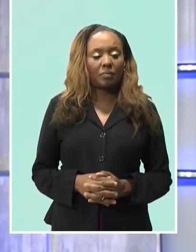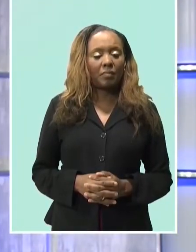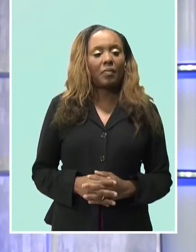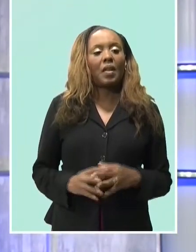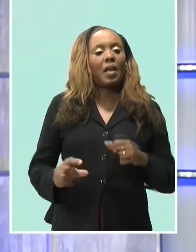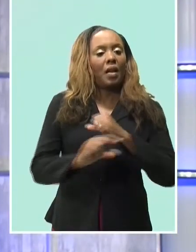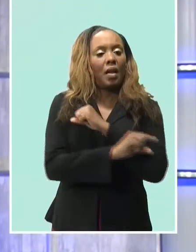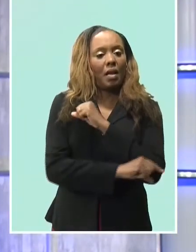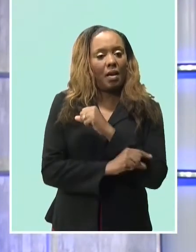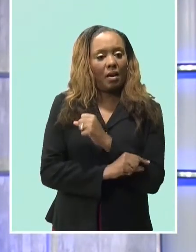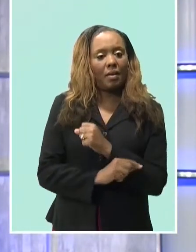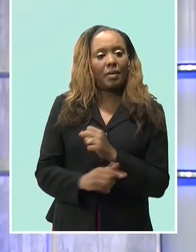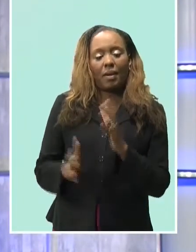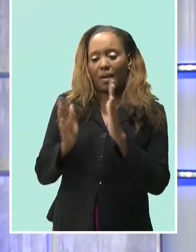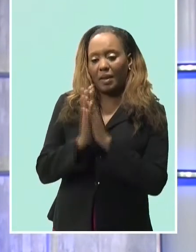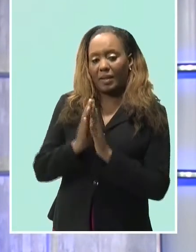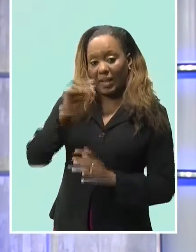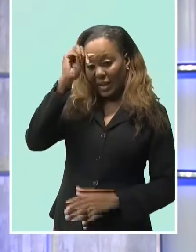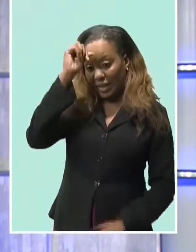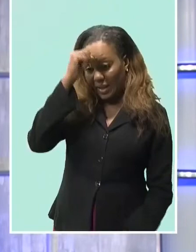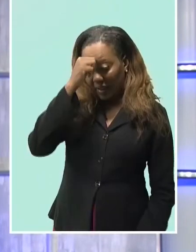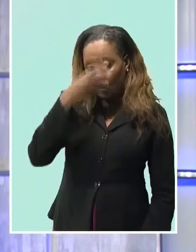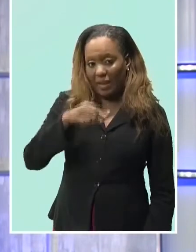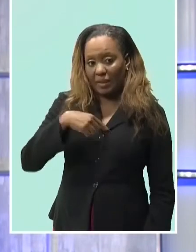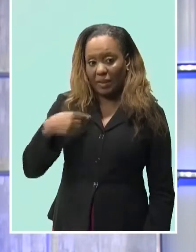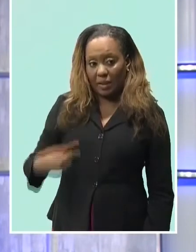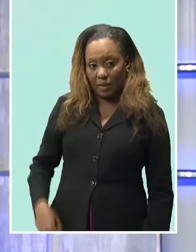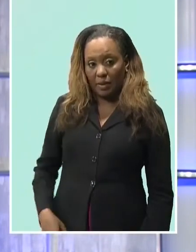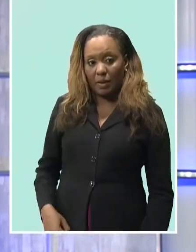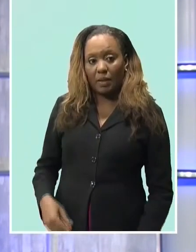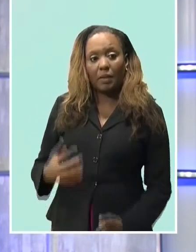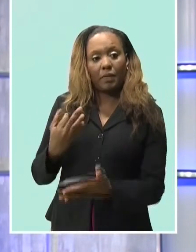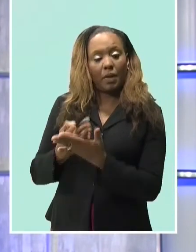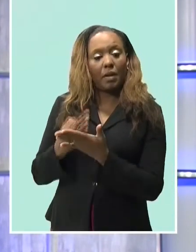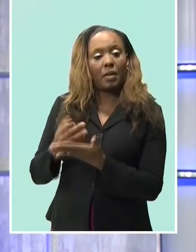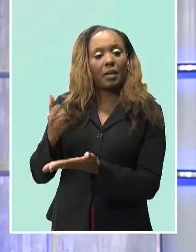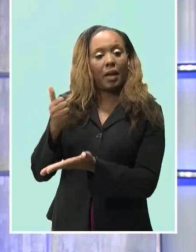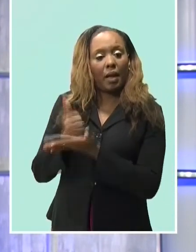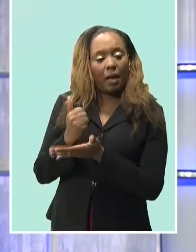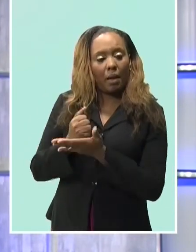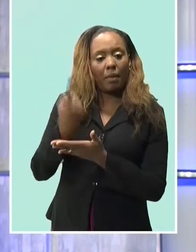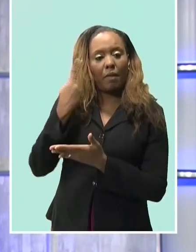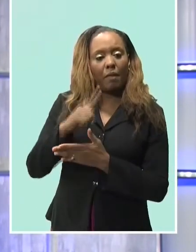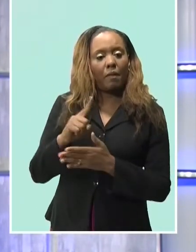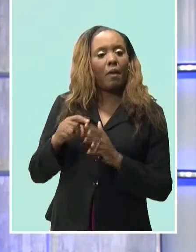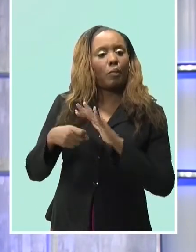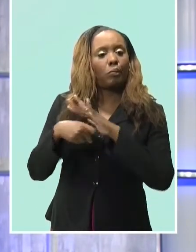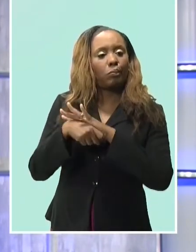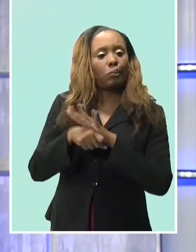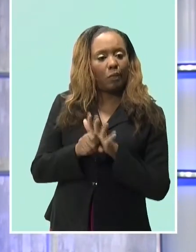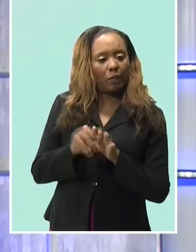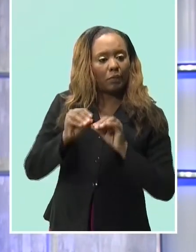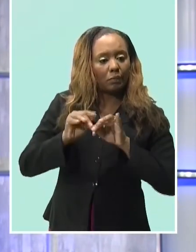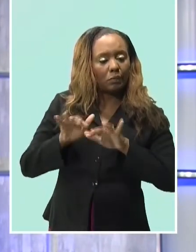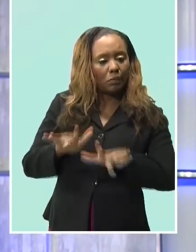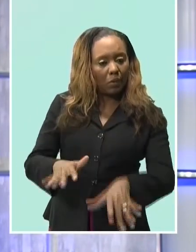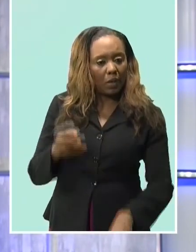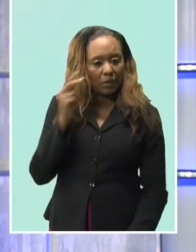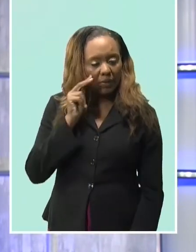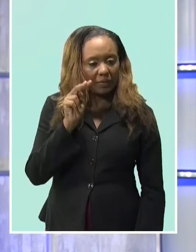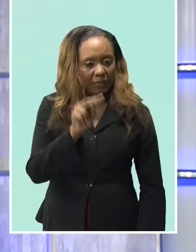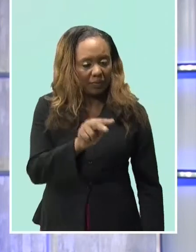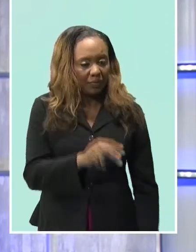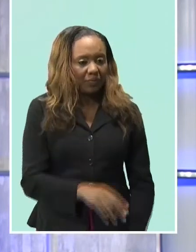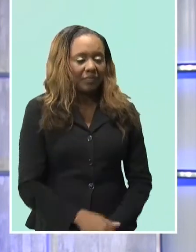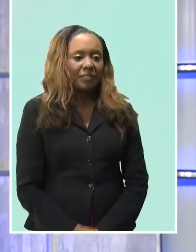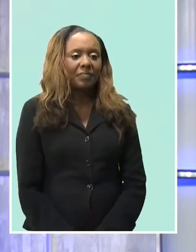Guyana is looking towards India and China for financial assistance in its national fight against COVID-19. We'll hear more in this NCN